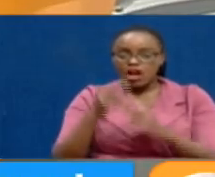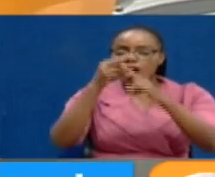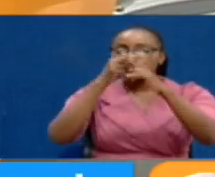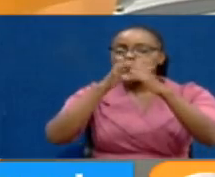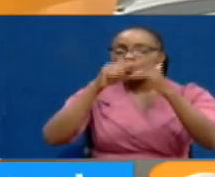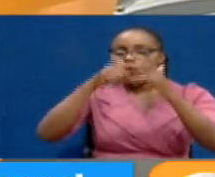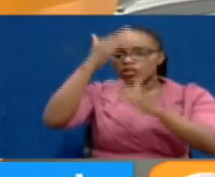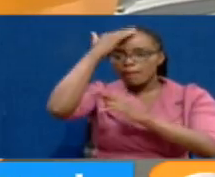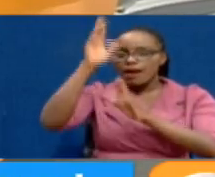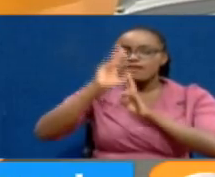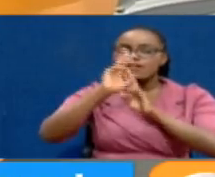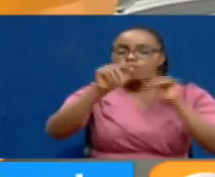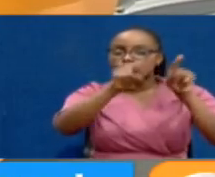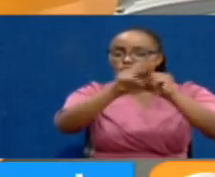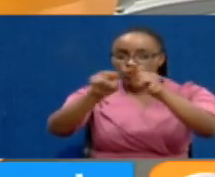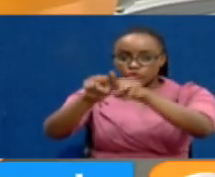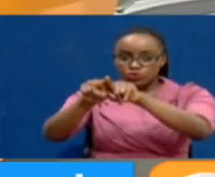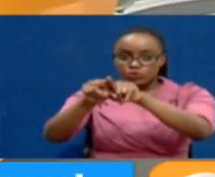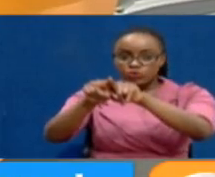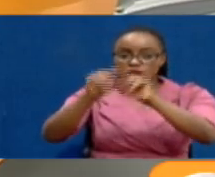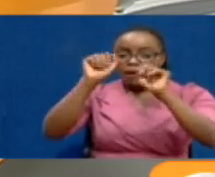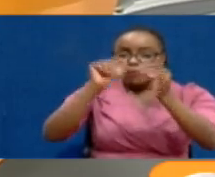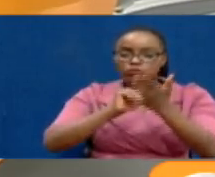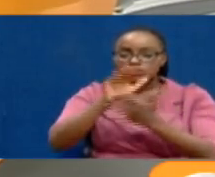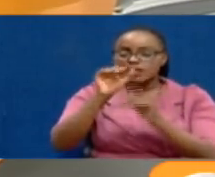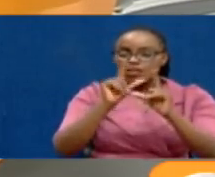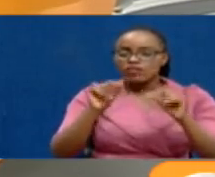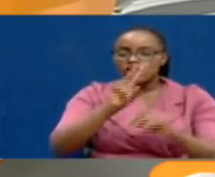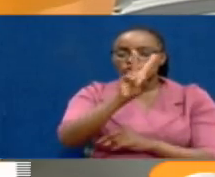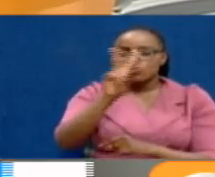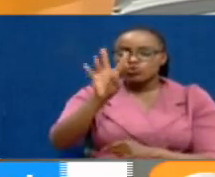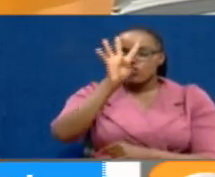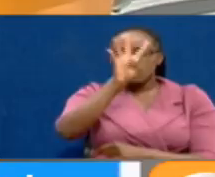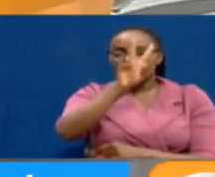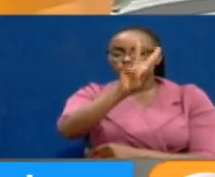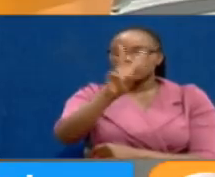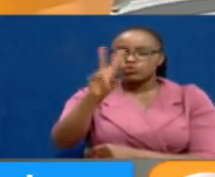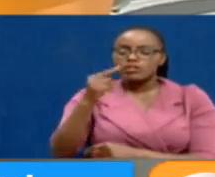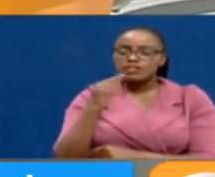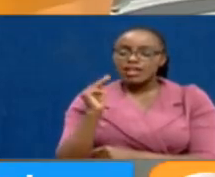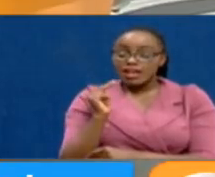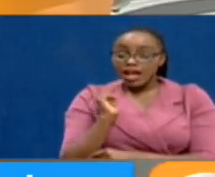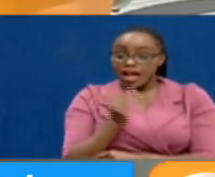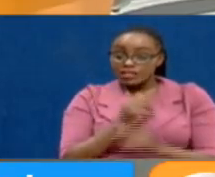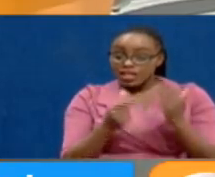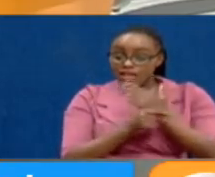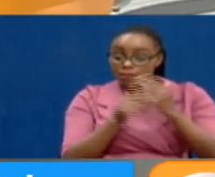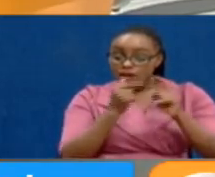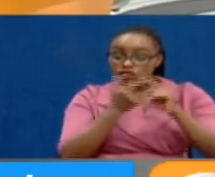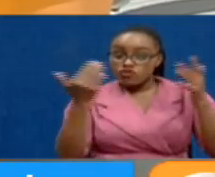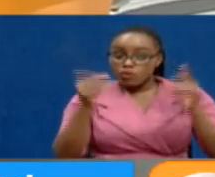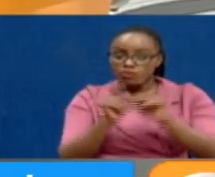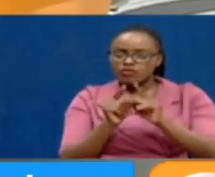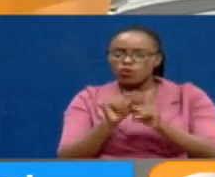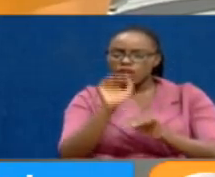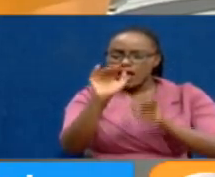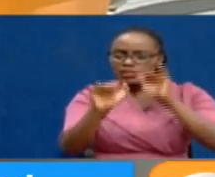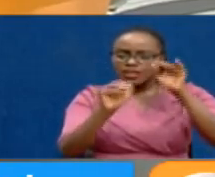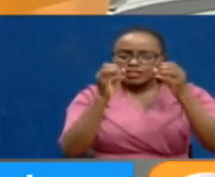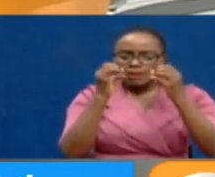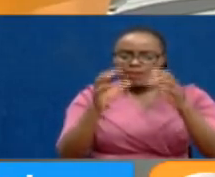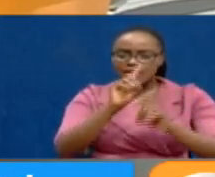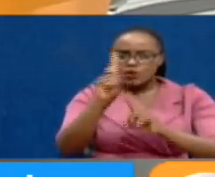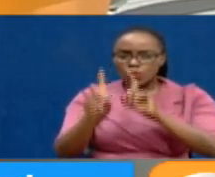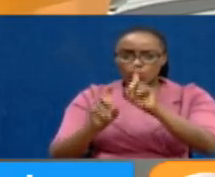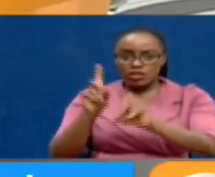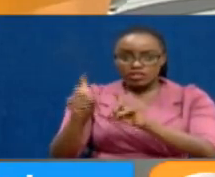hashtag Monday Report. Also, you can text in on 22422. Just tell us your name and where you're texting from. I'll squeeze in as many of them as